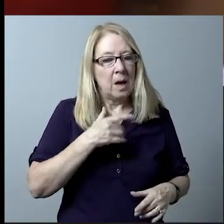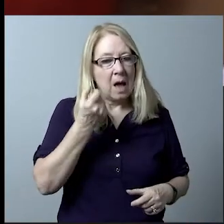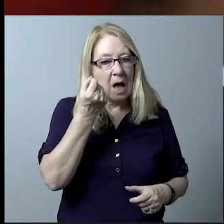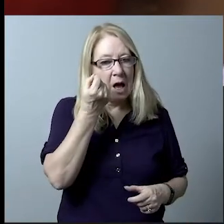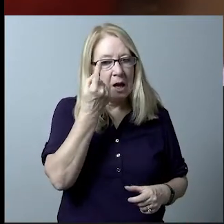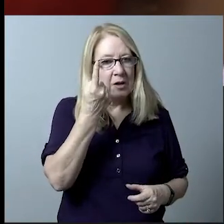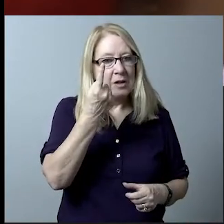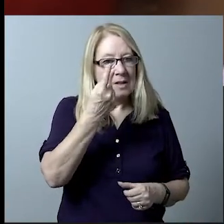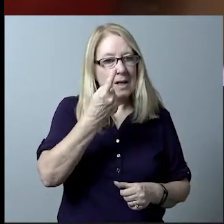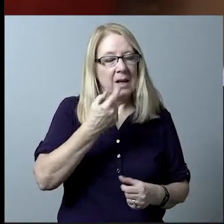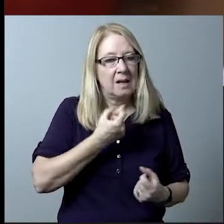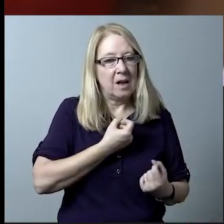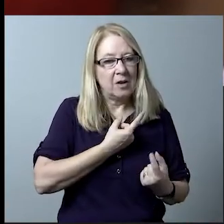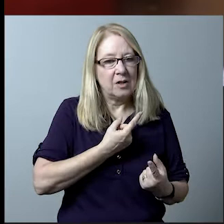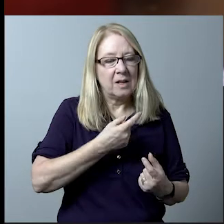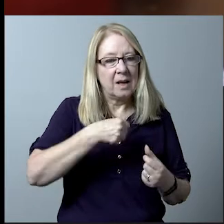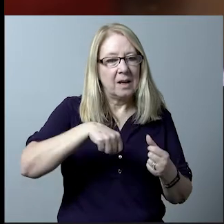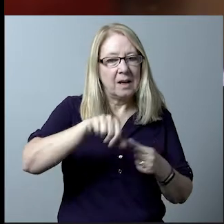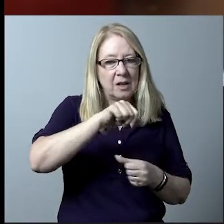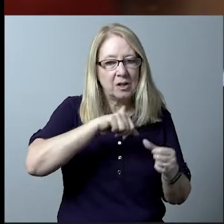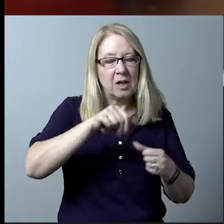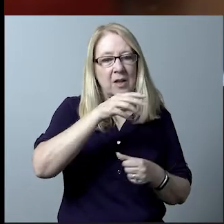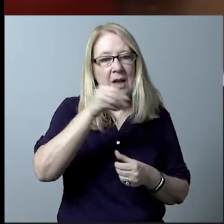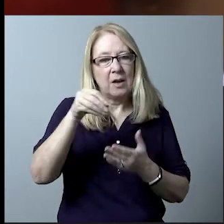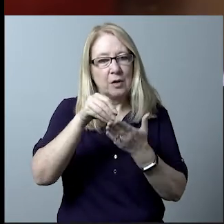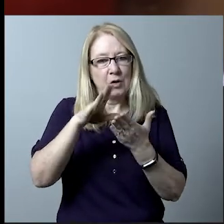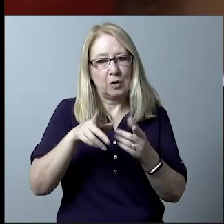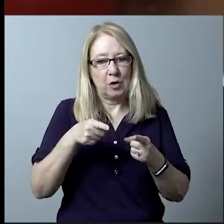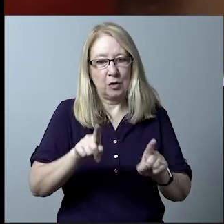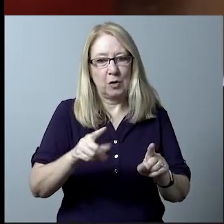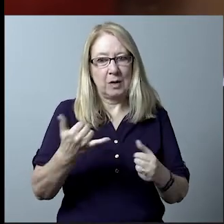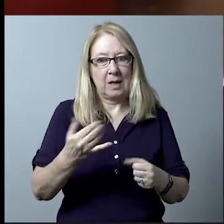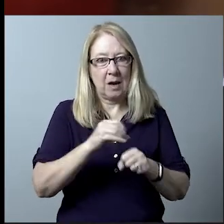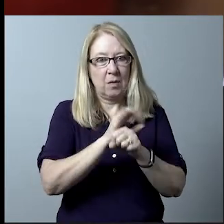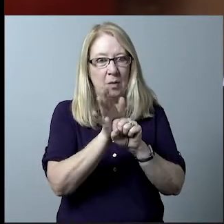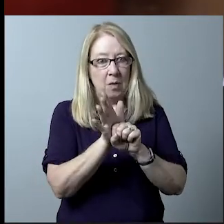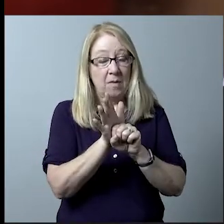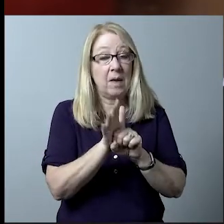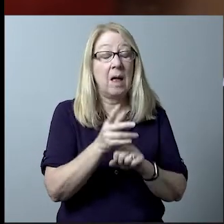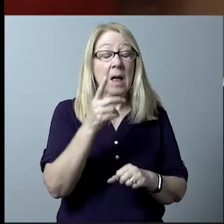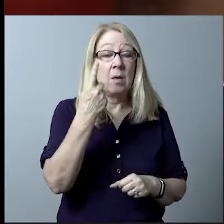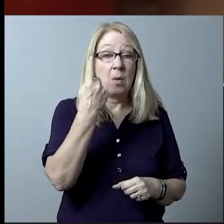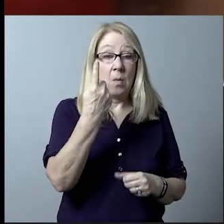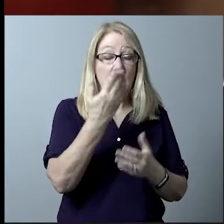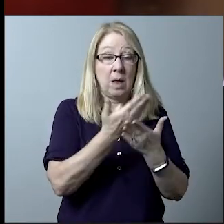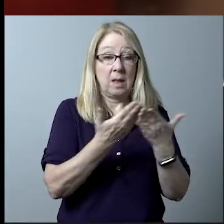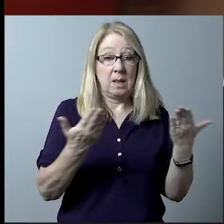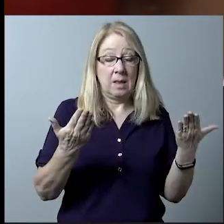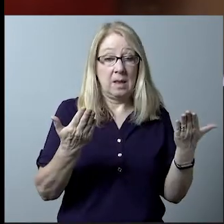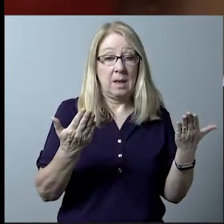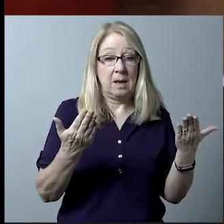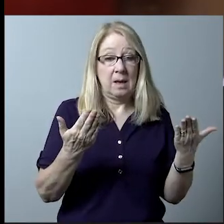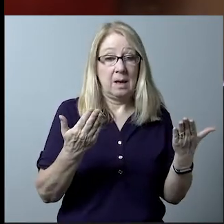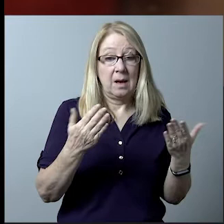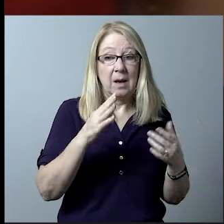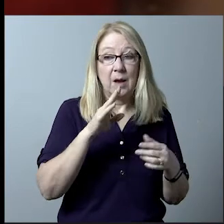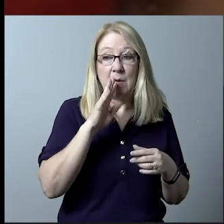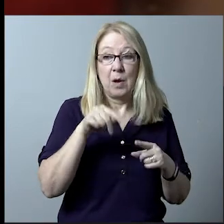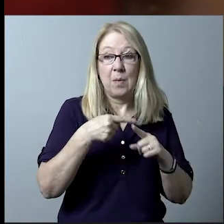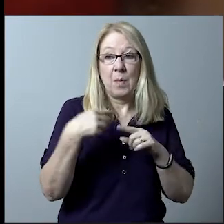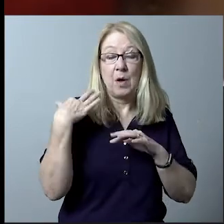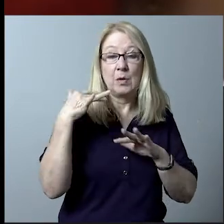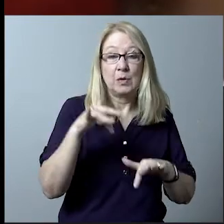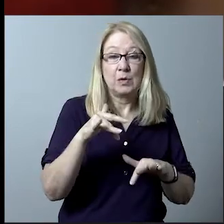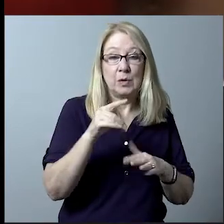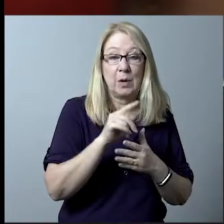having empathy and understanding of the other faculty and the students, especially in this time of COVID. And one of those things is